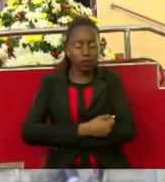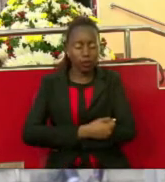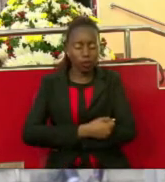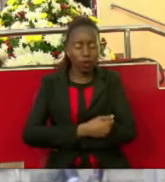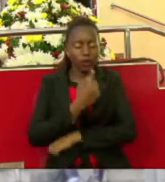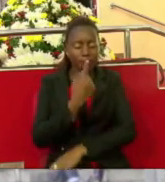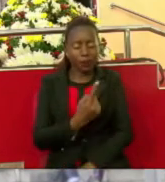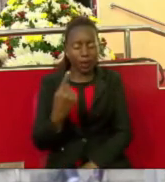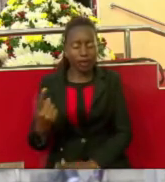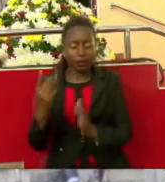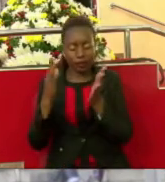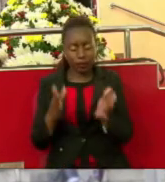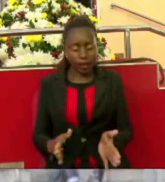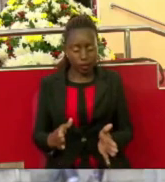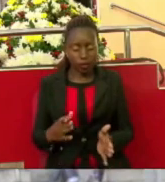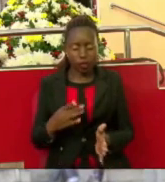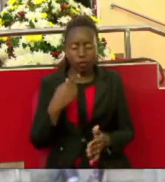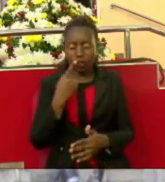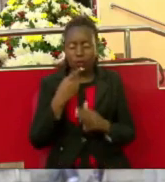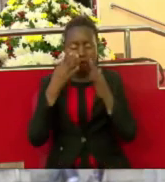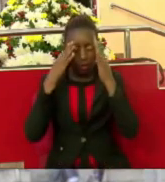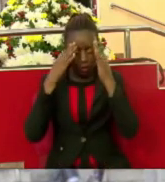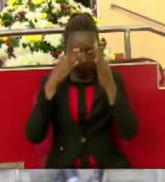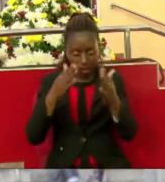to working for the betterment of our children, O God,